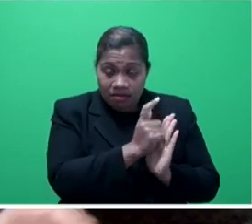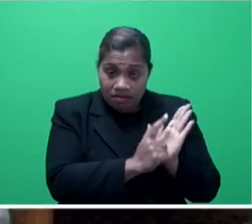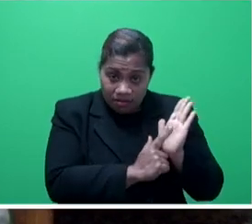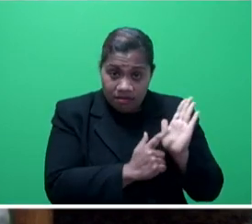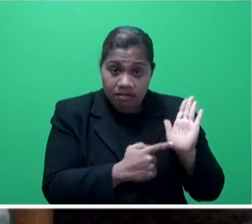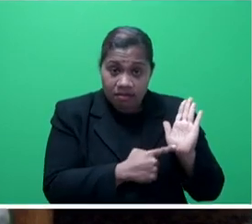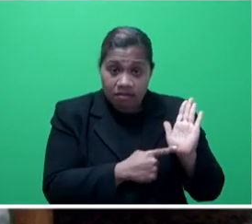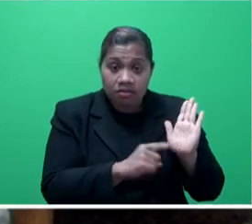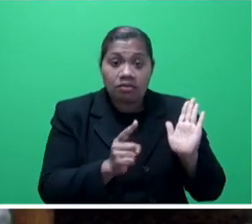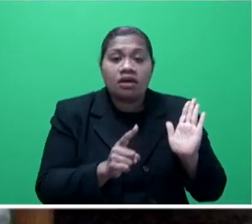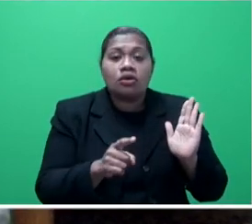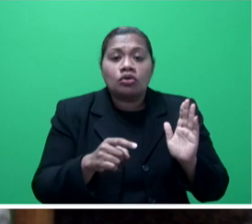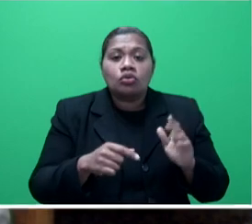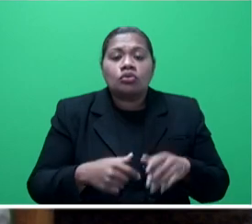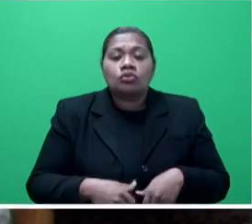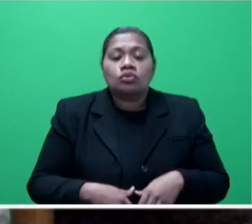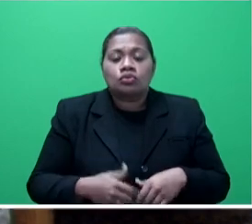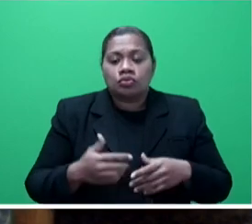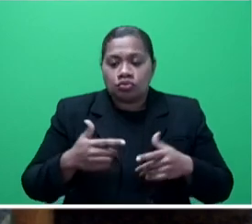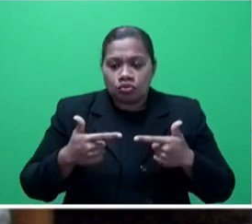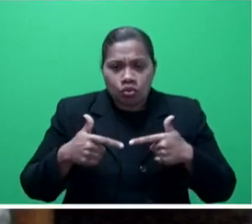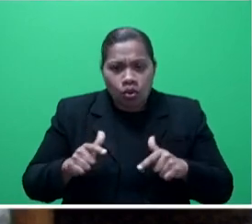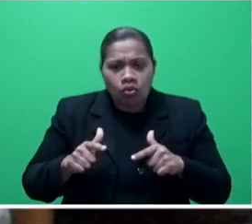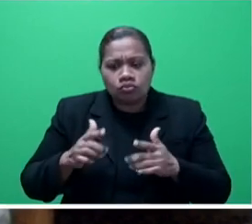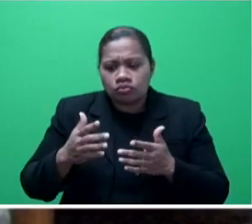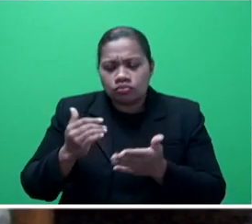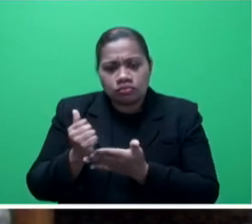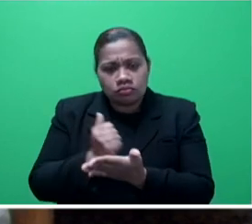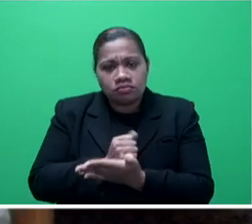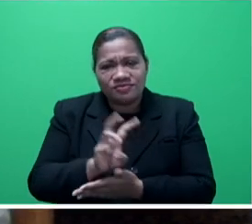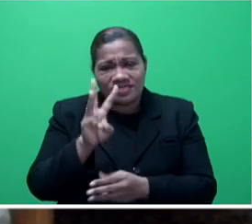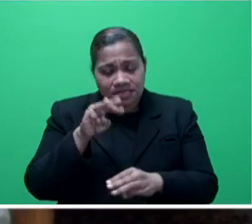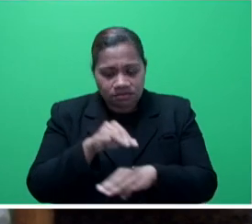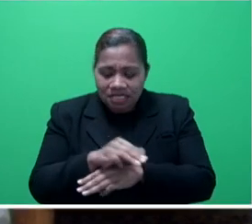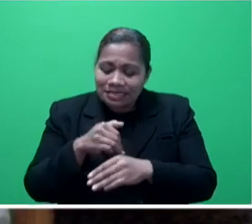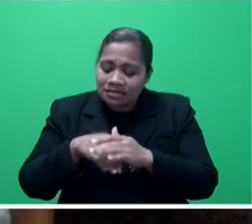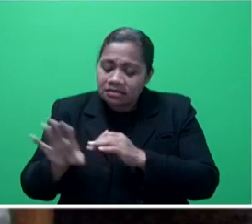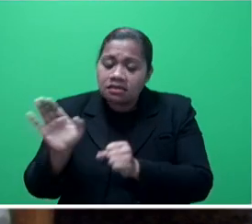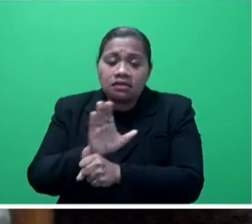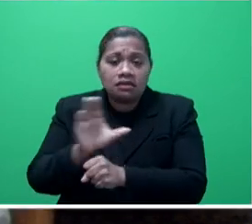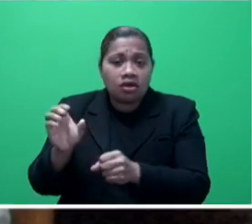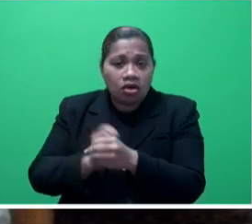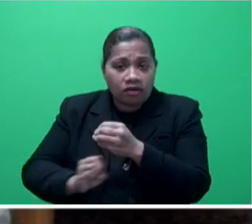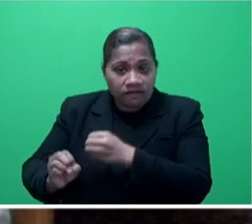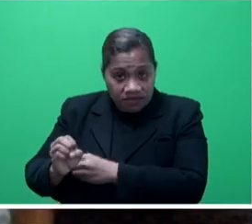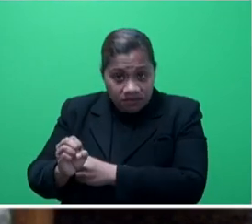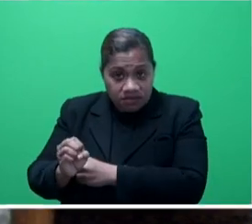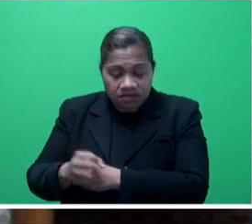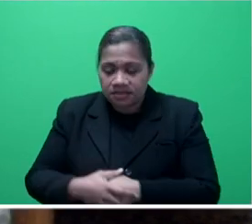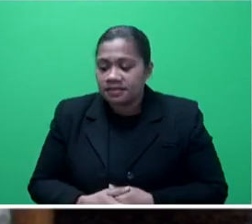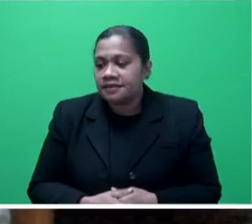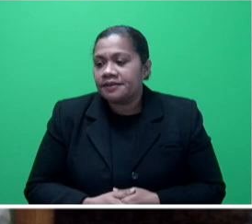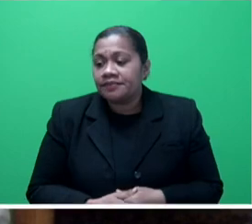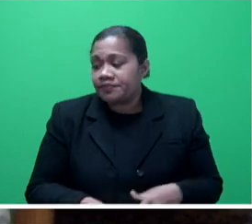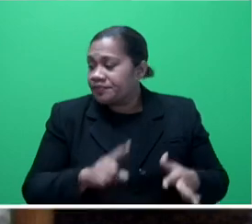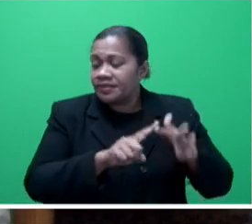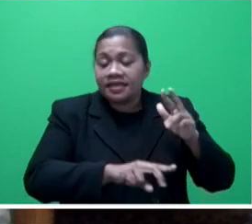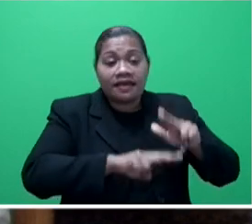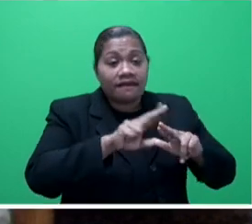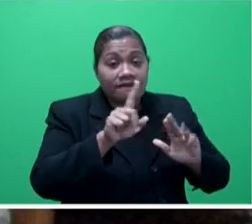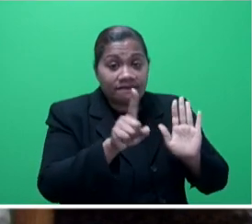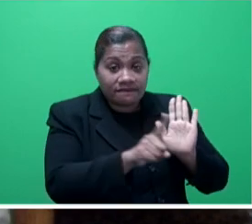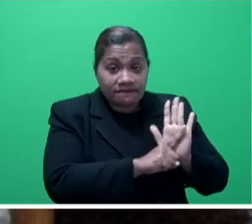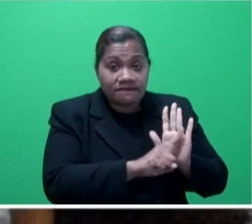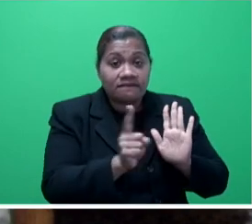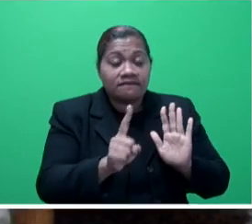within 3 months into the company's office. And, Mr. Speaker, sir, the EFL will soon be listed